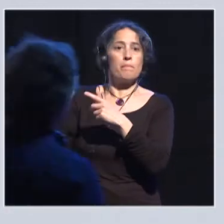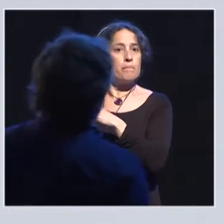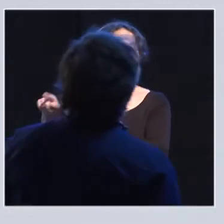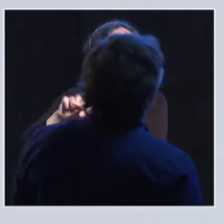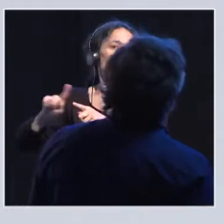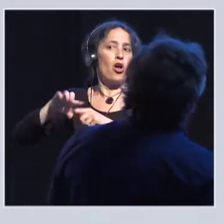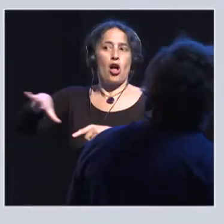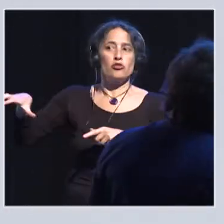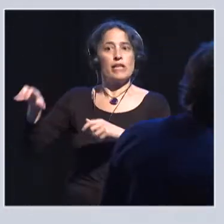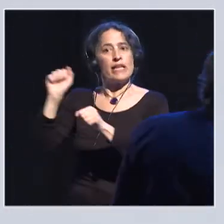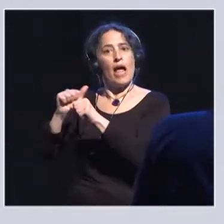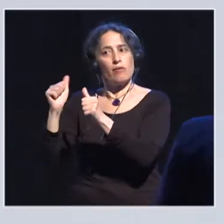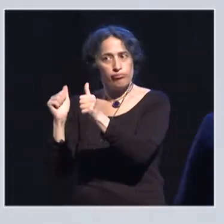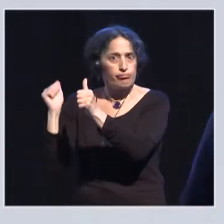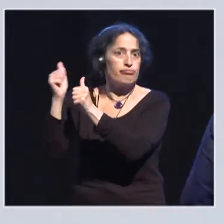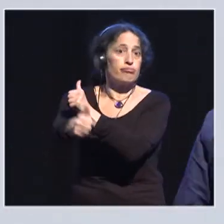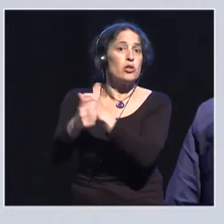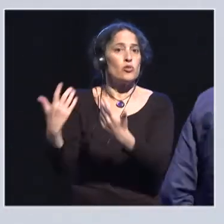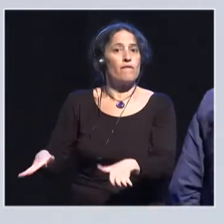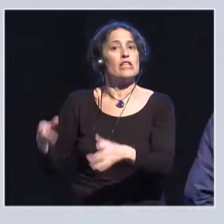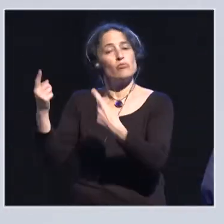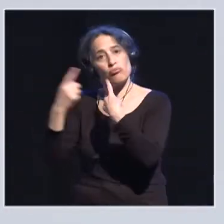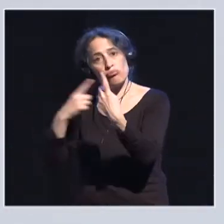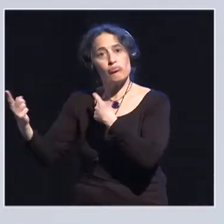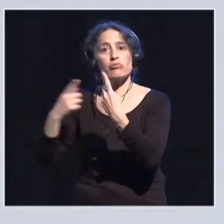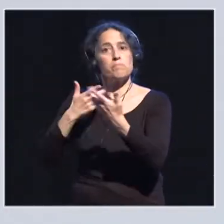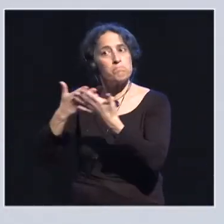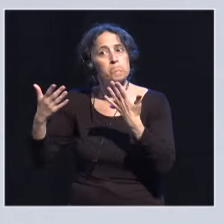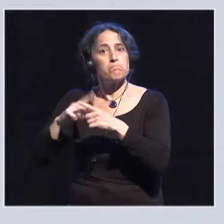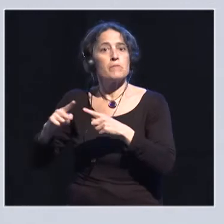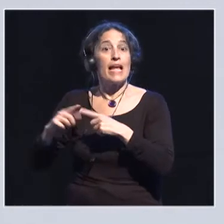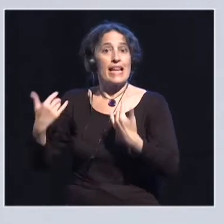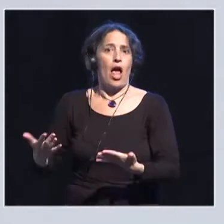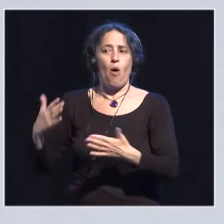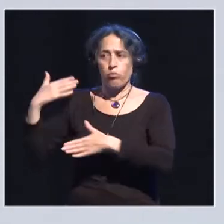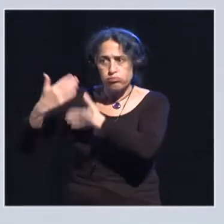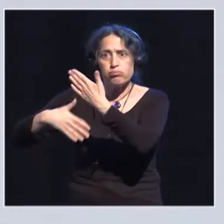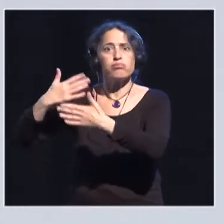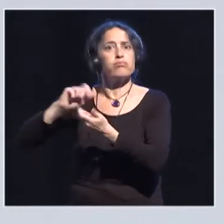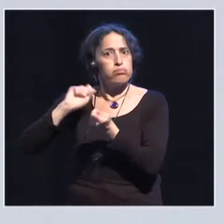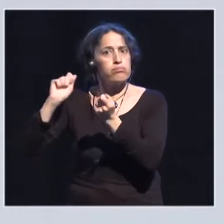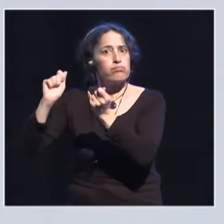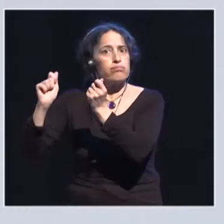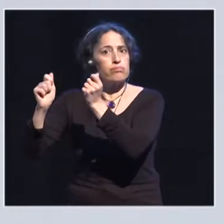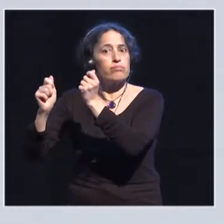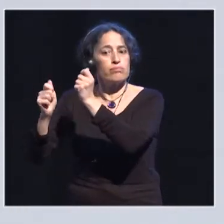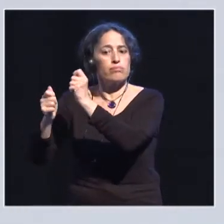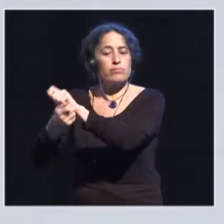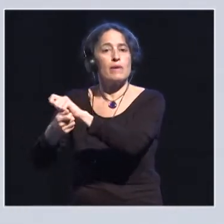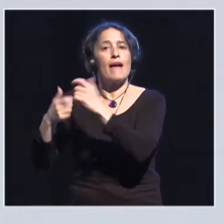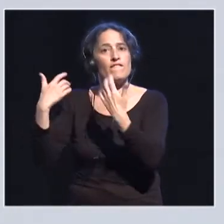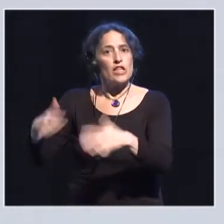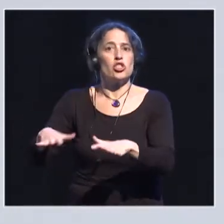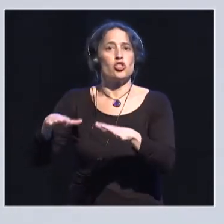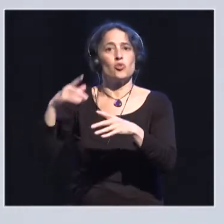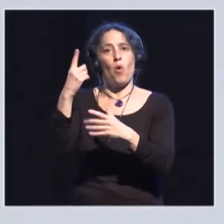to discuss about those issues, and now it's reality. We have our strategy paper.